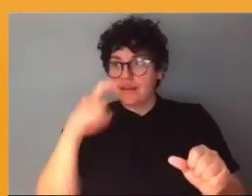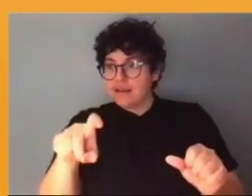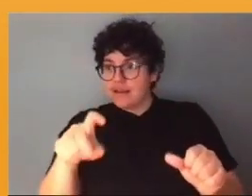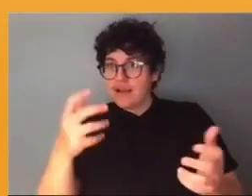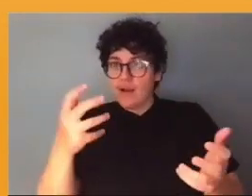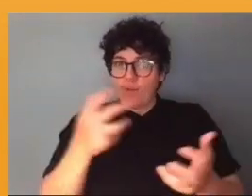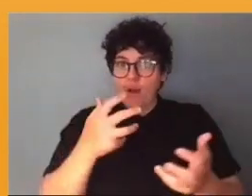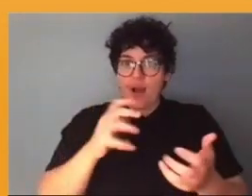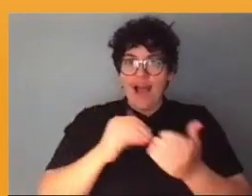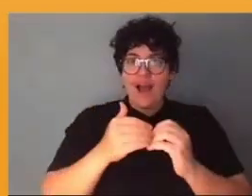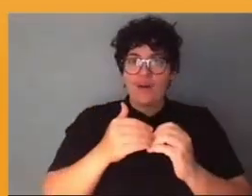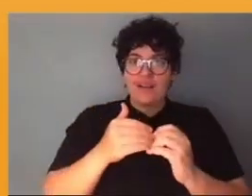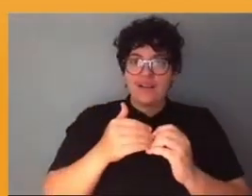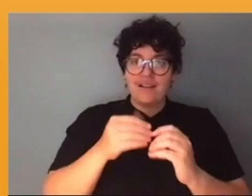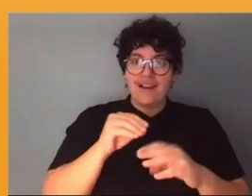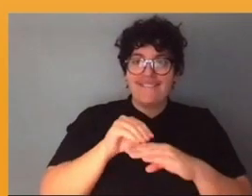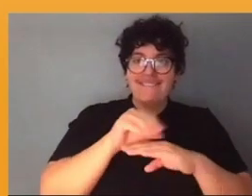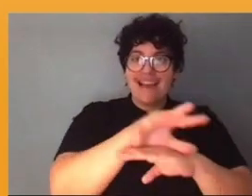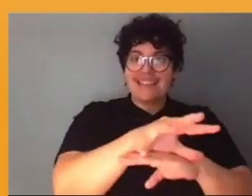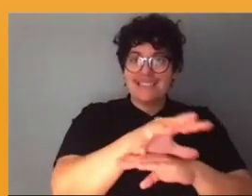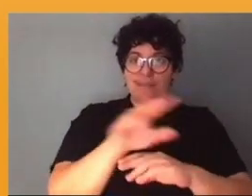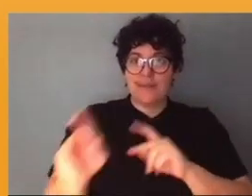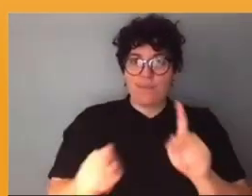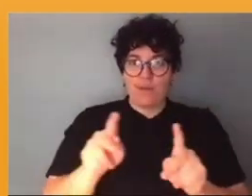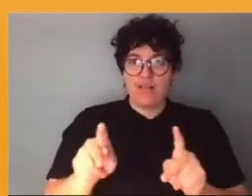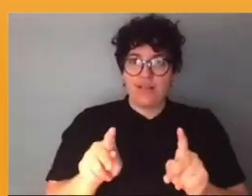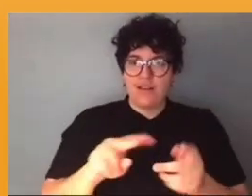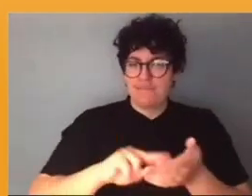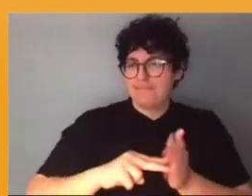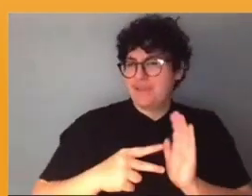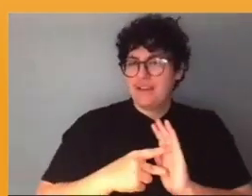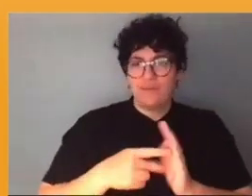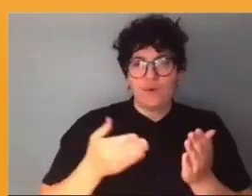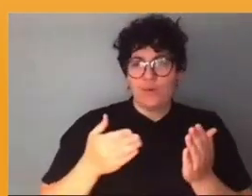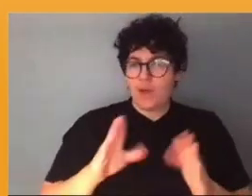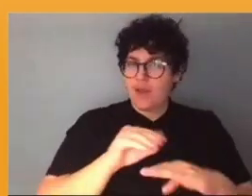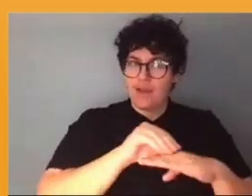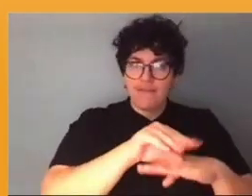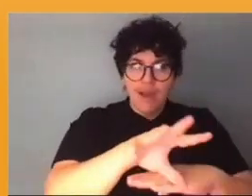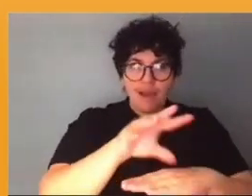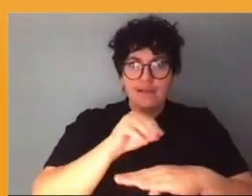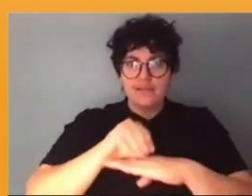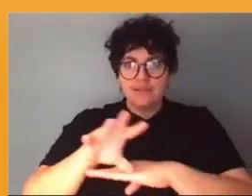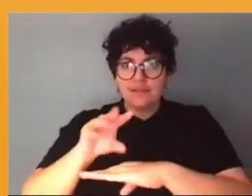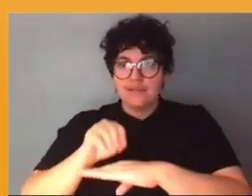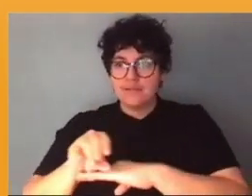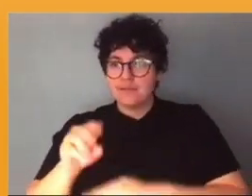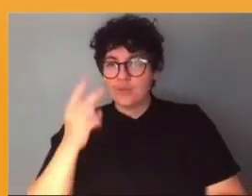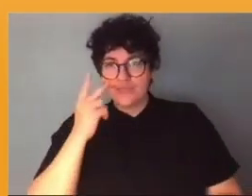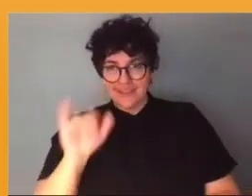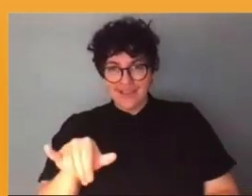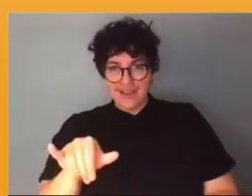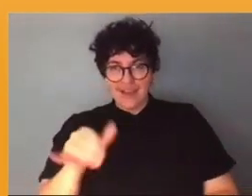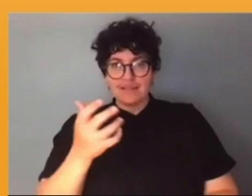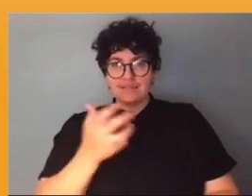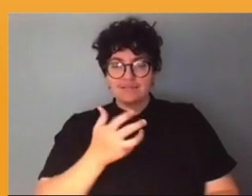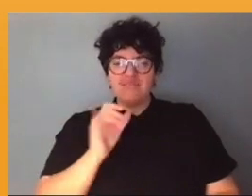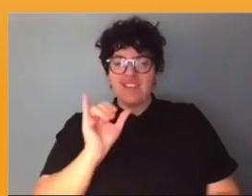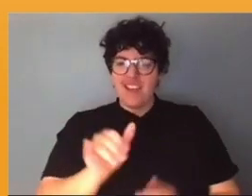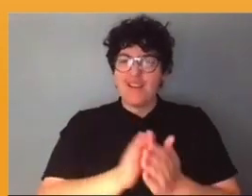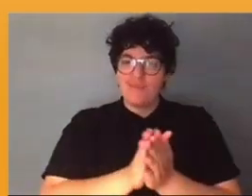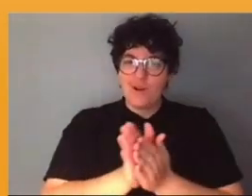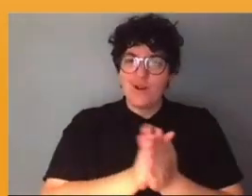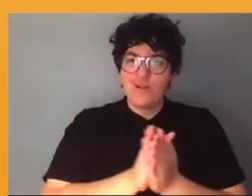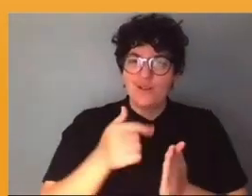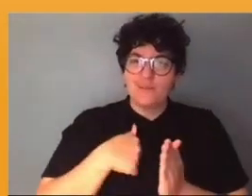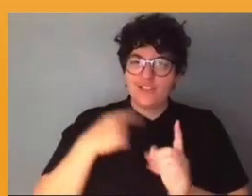way, I think is what motivates me to continue to, you know, strive for that higher purpose of what dance means